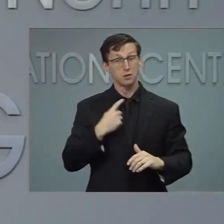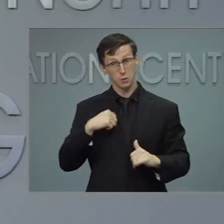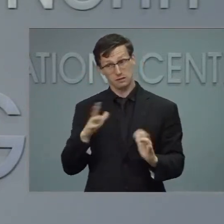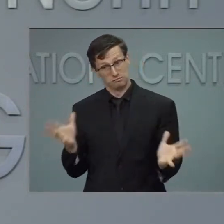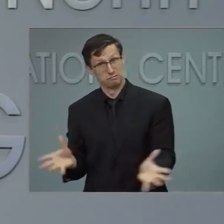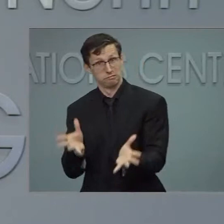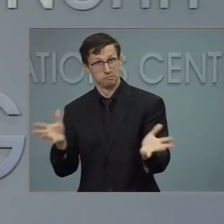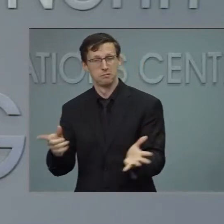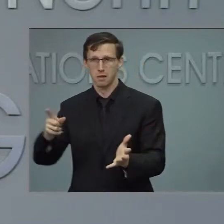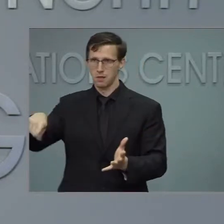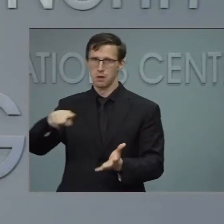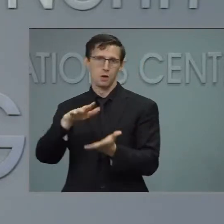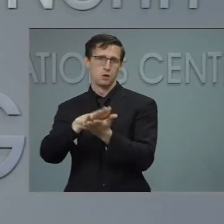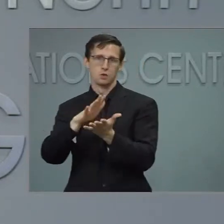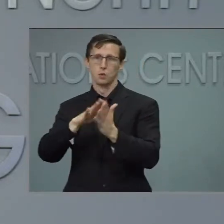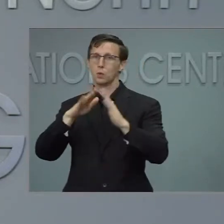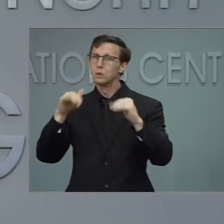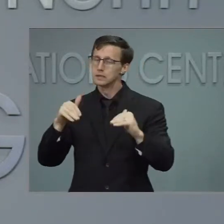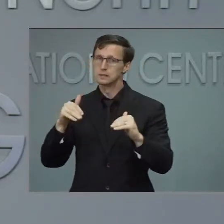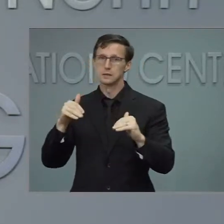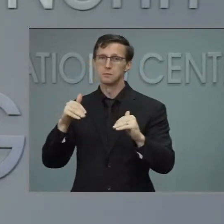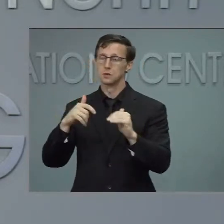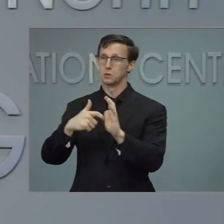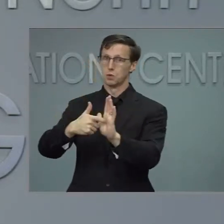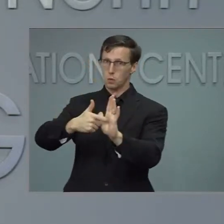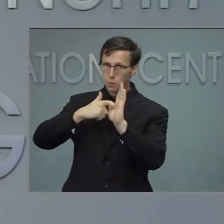the right thing and require the masks.